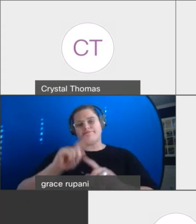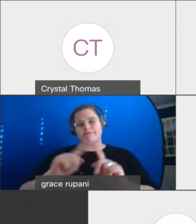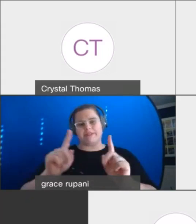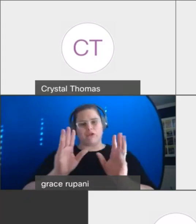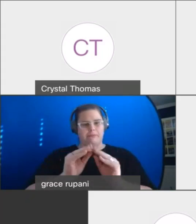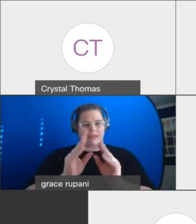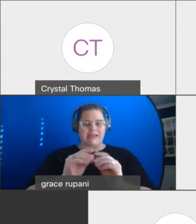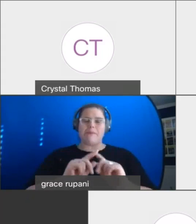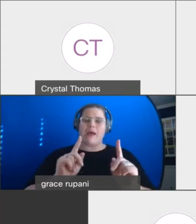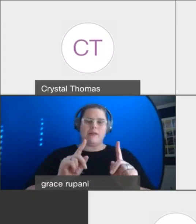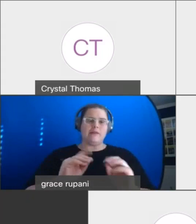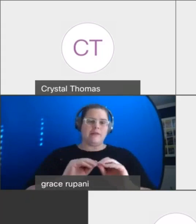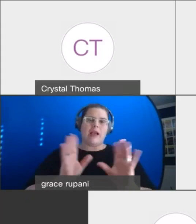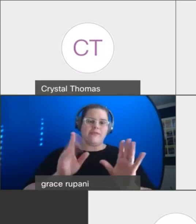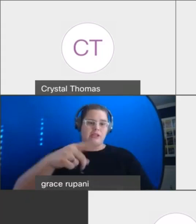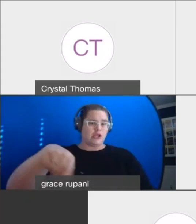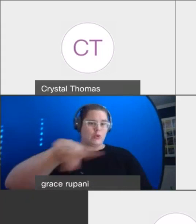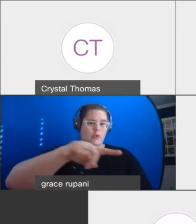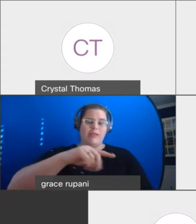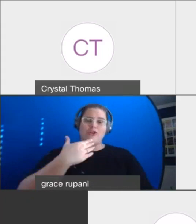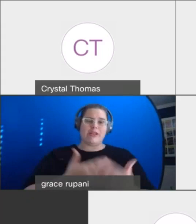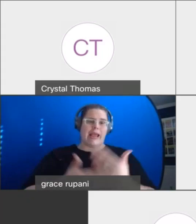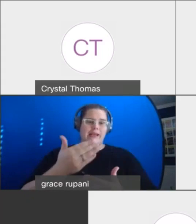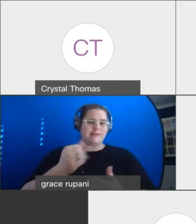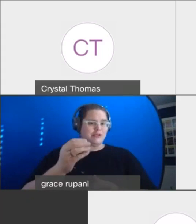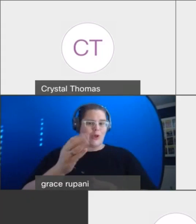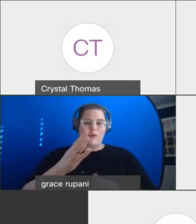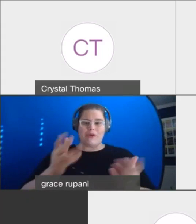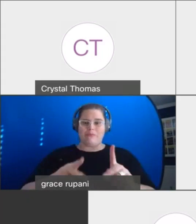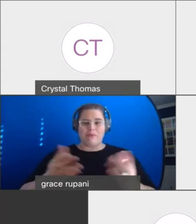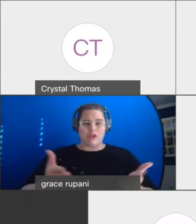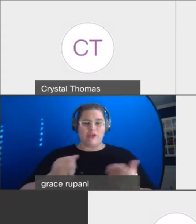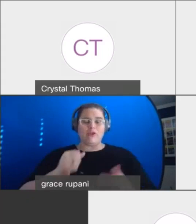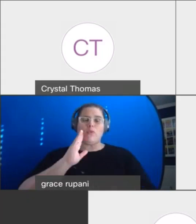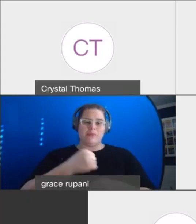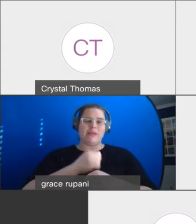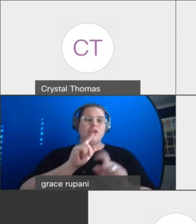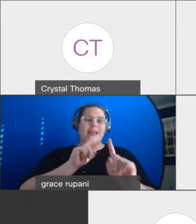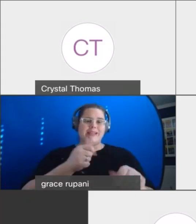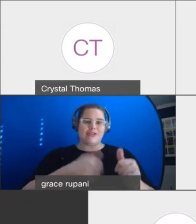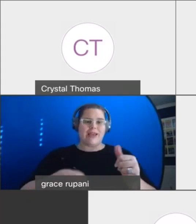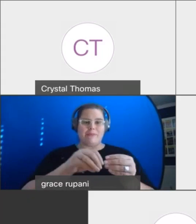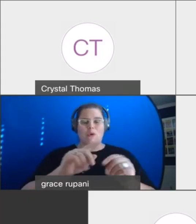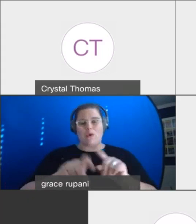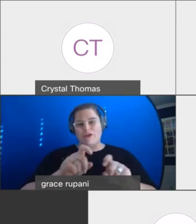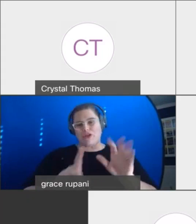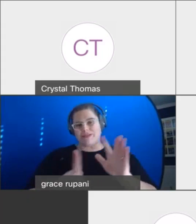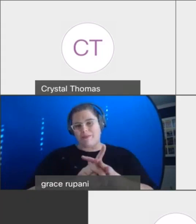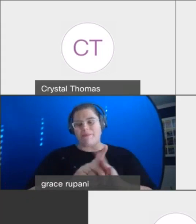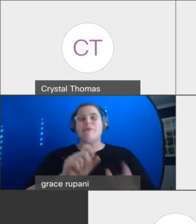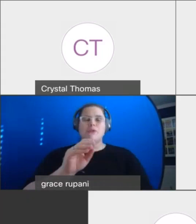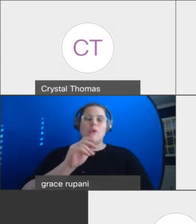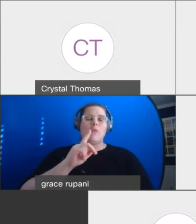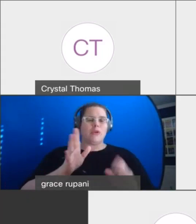meeting, but clearly you all are in good hands and the folks here will answer any subsequent questions. I'll talk with everyone